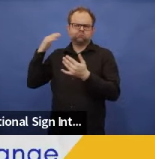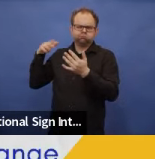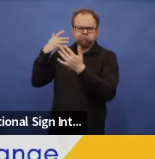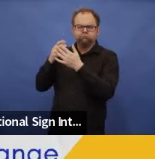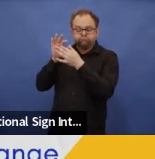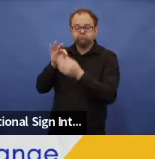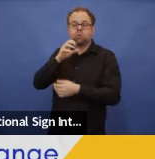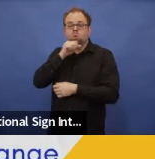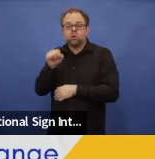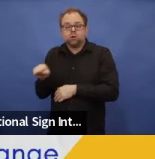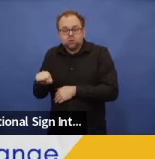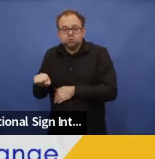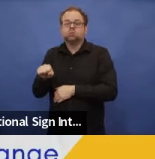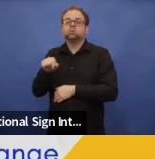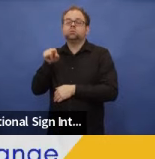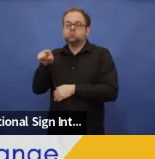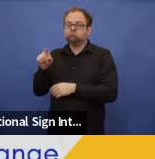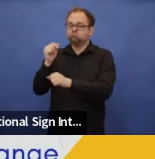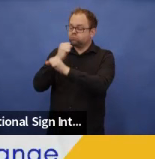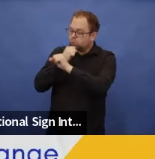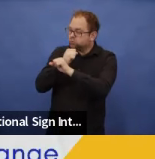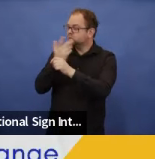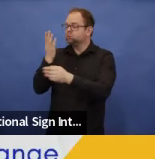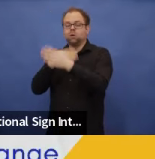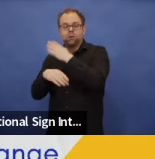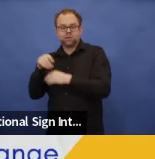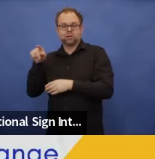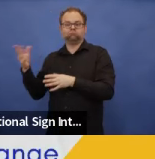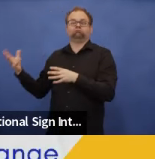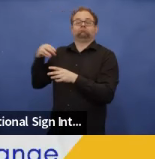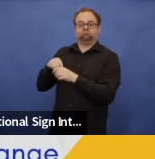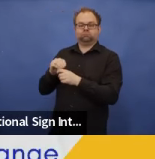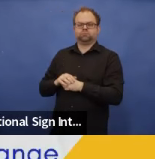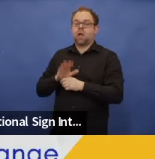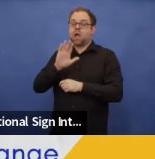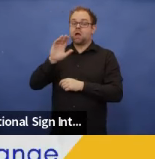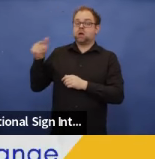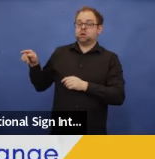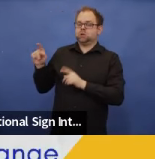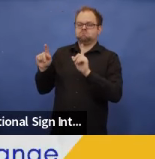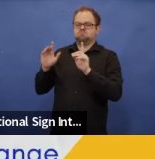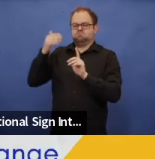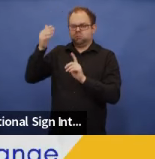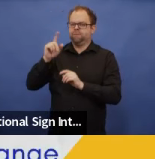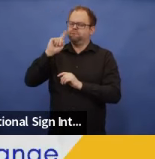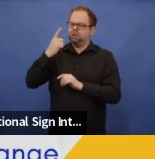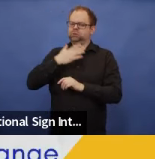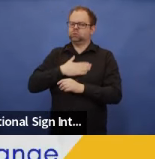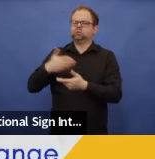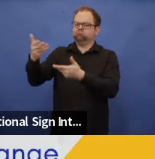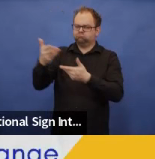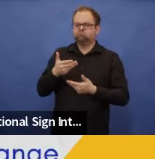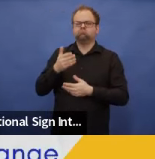Mojica from Kenya, and for the workers' representatives, and we have Matthias